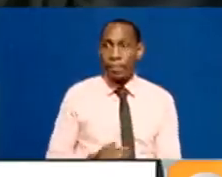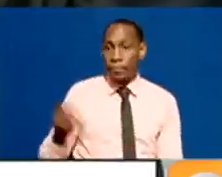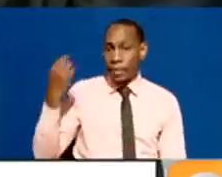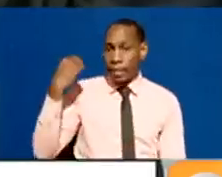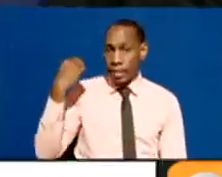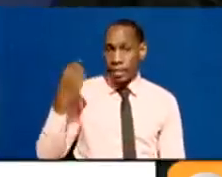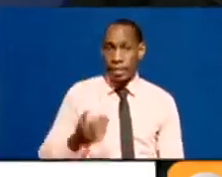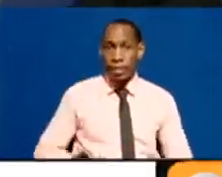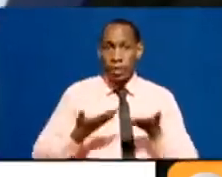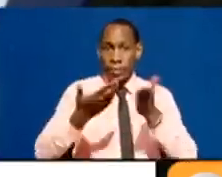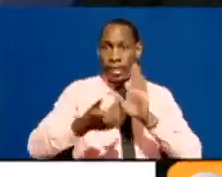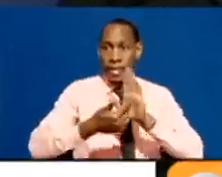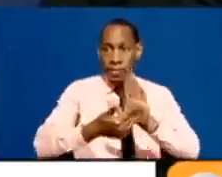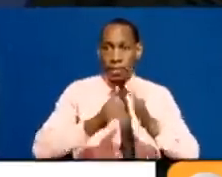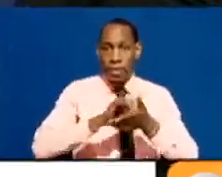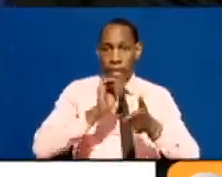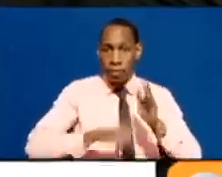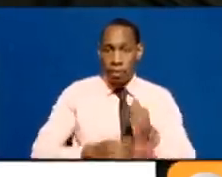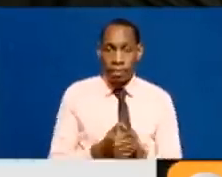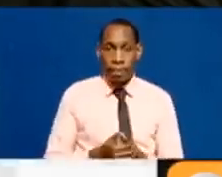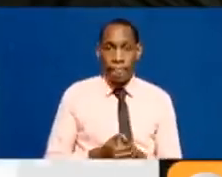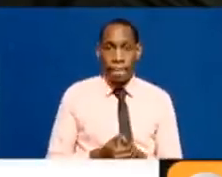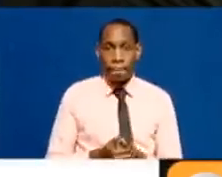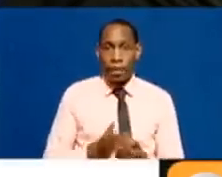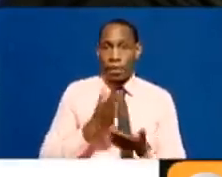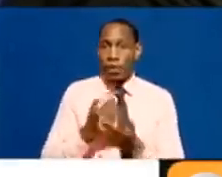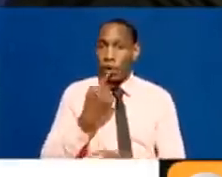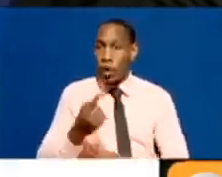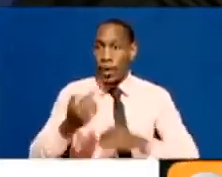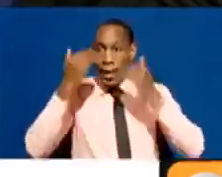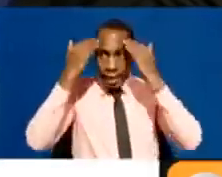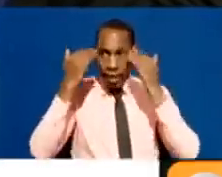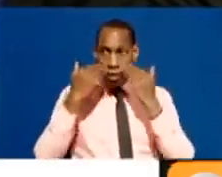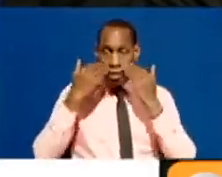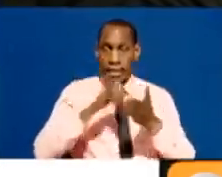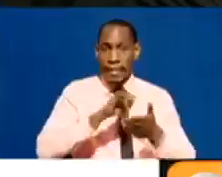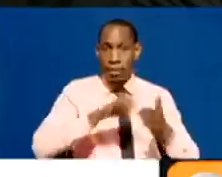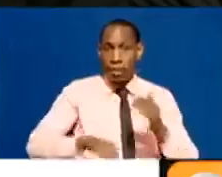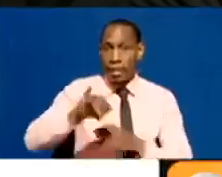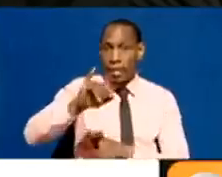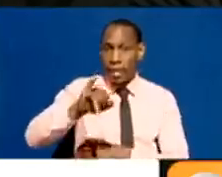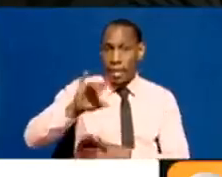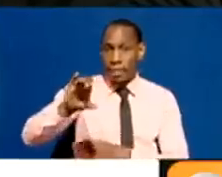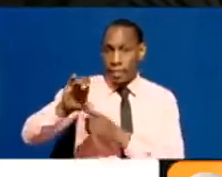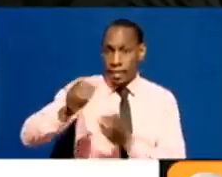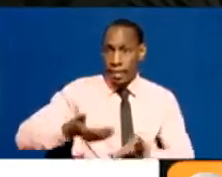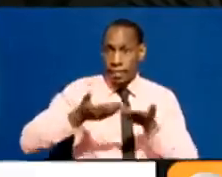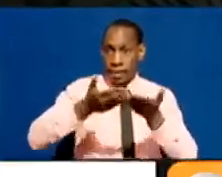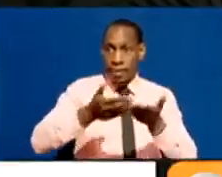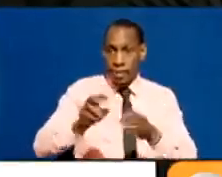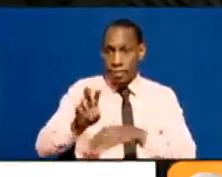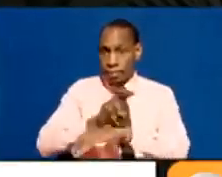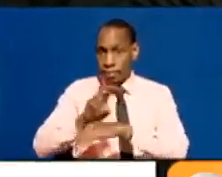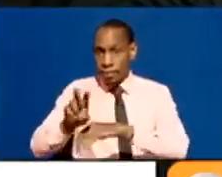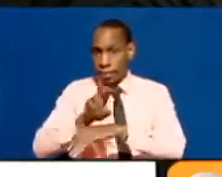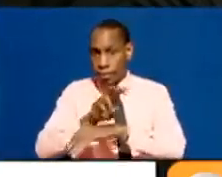did give an indication that whereas the order of the court was that the IEBC was to give a supervised